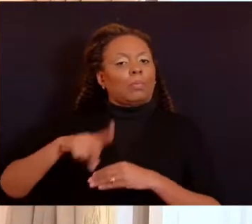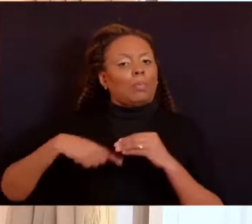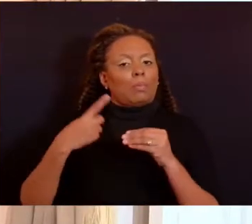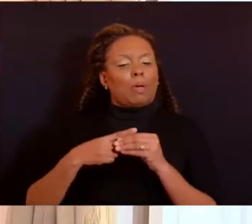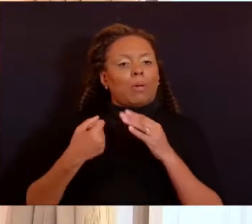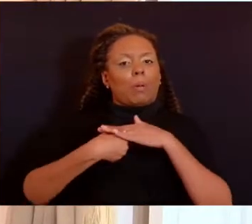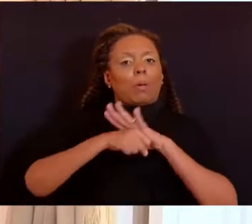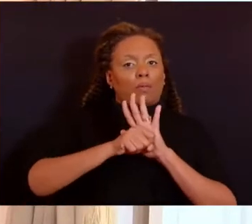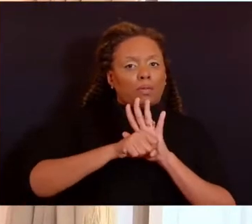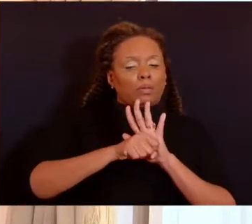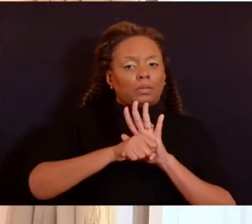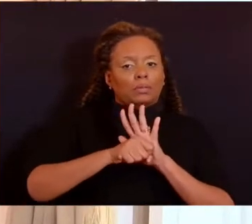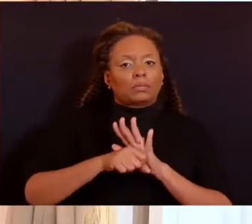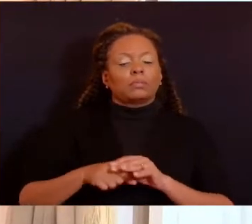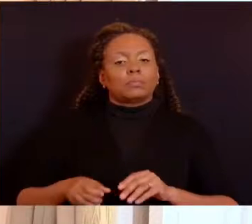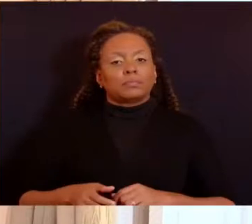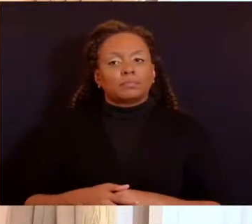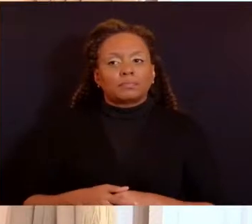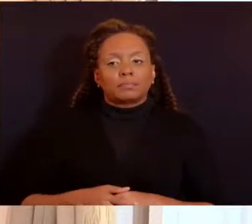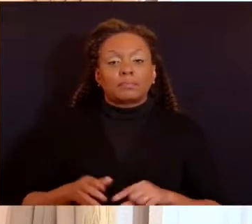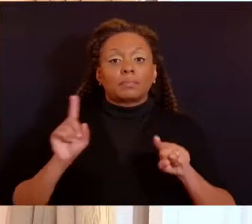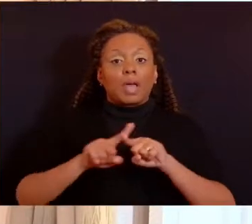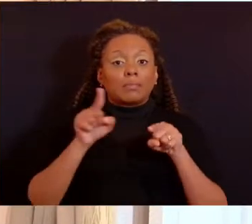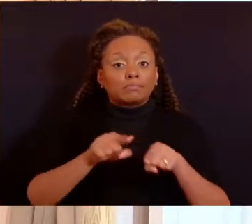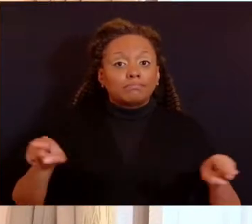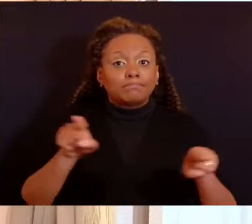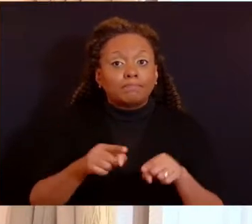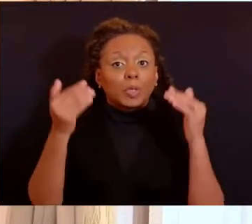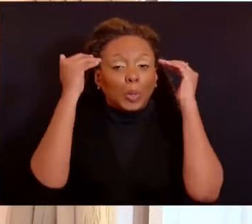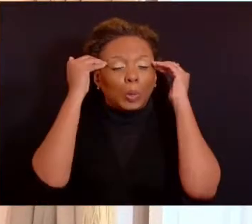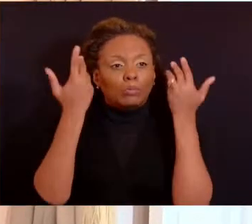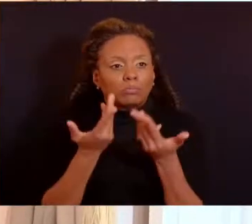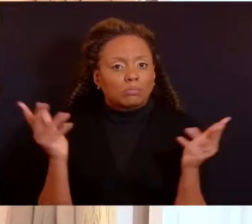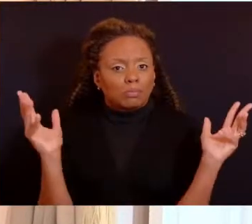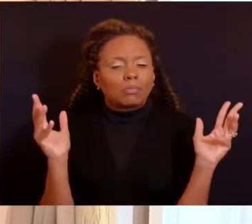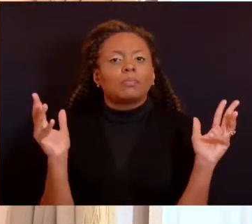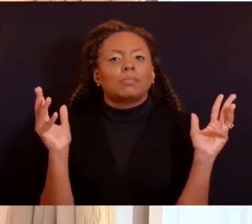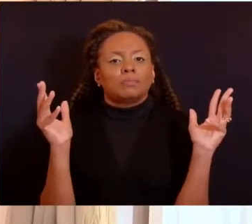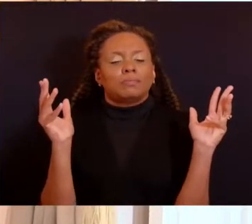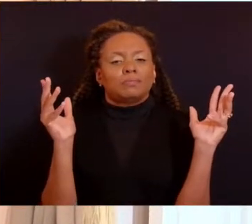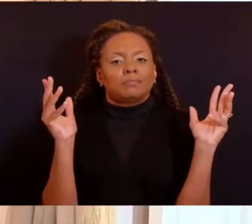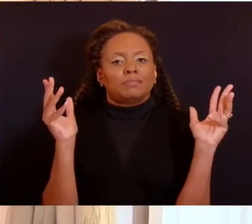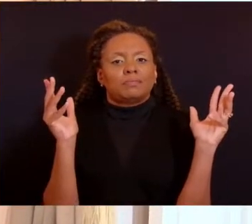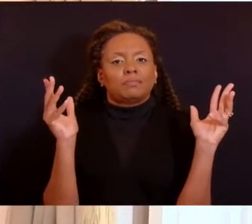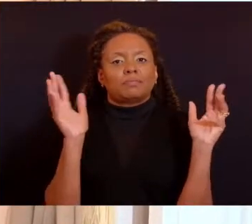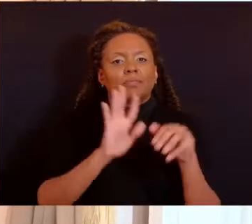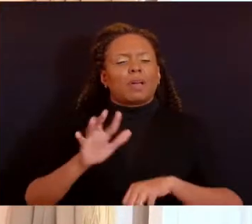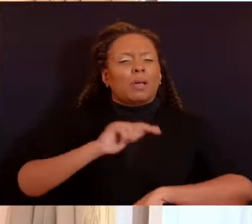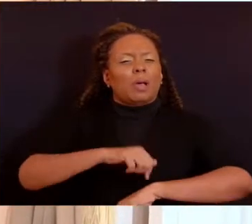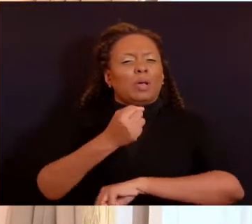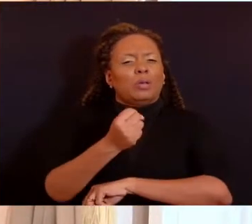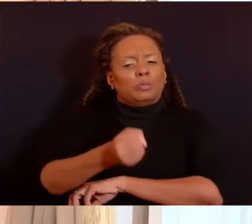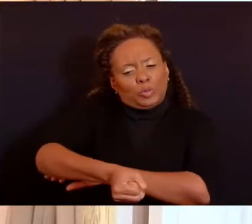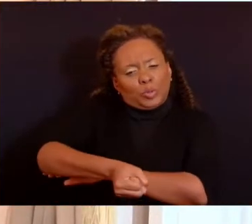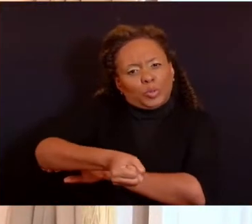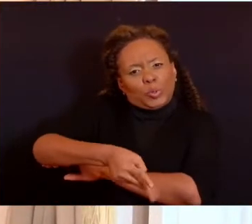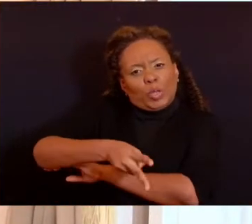matters. But as all Barbadians know by now, just after 12:31 last